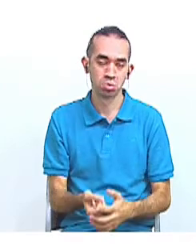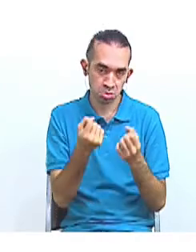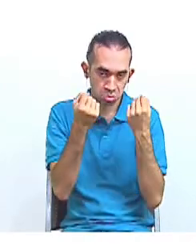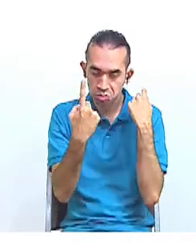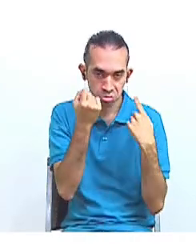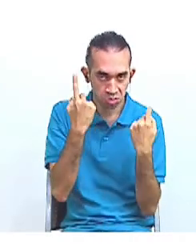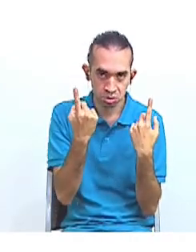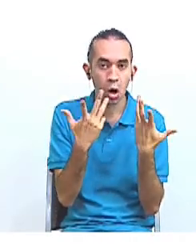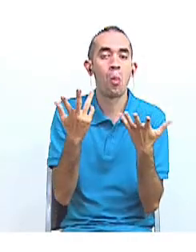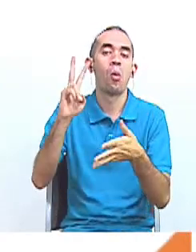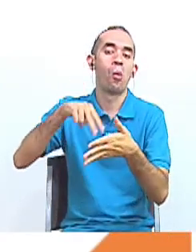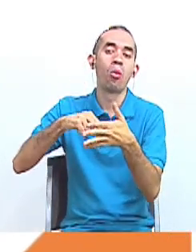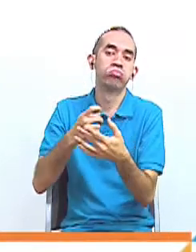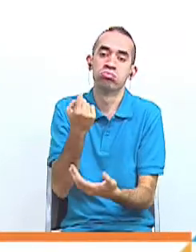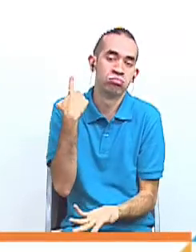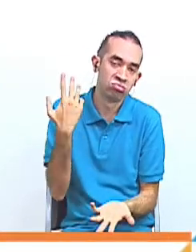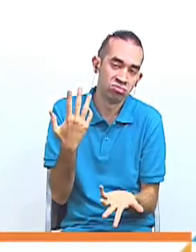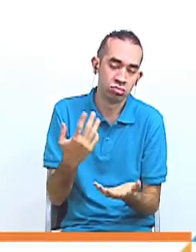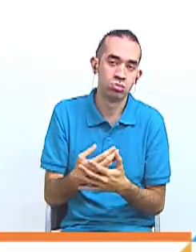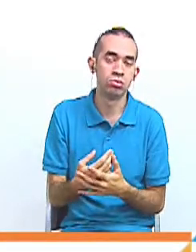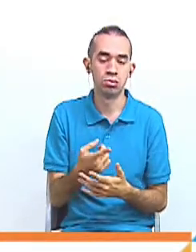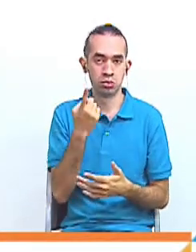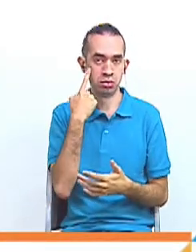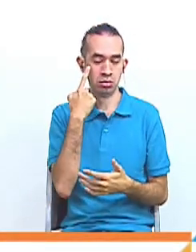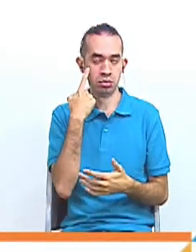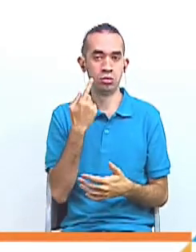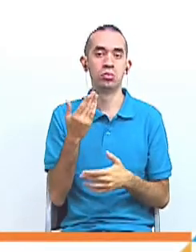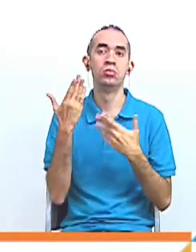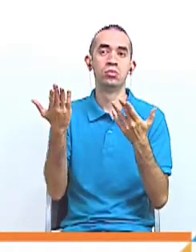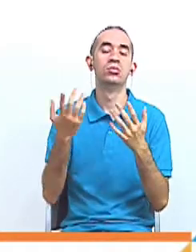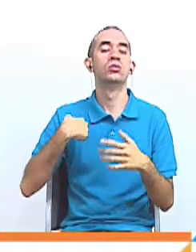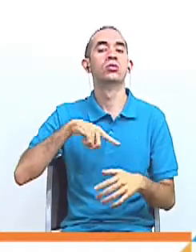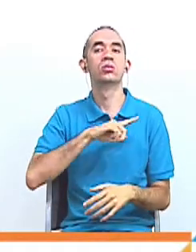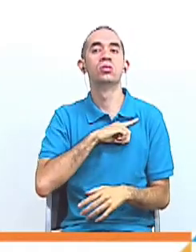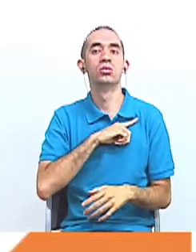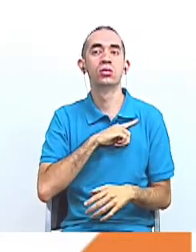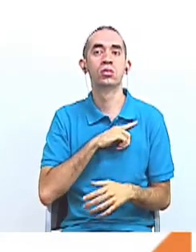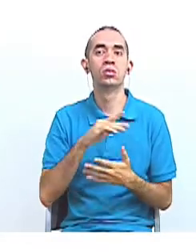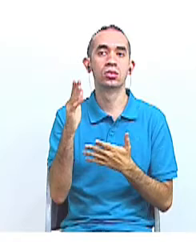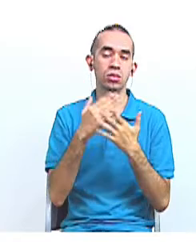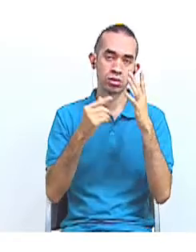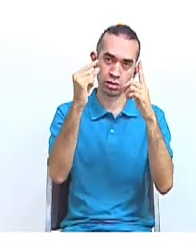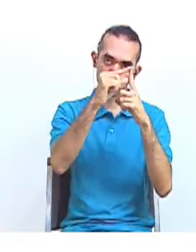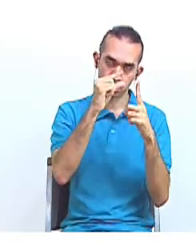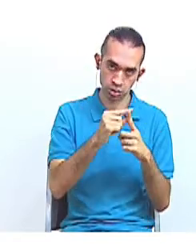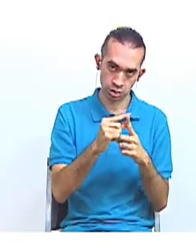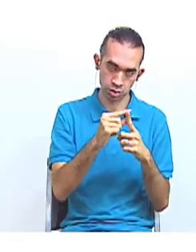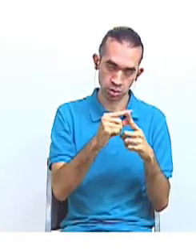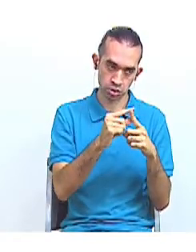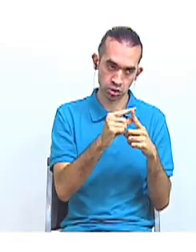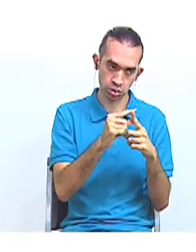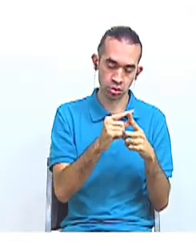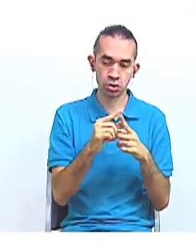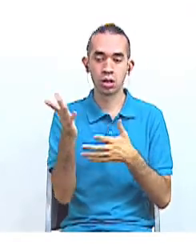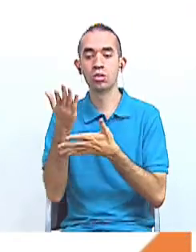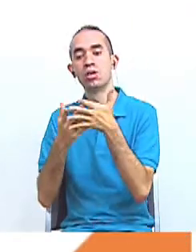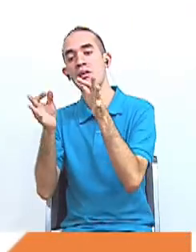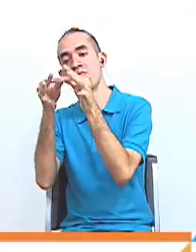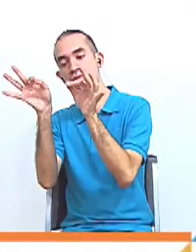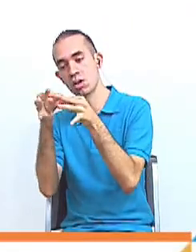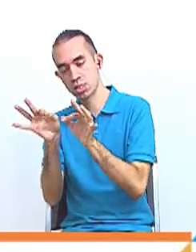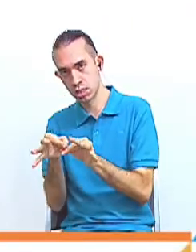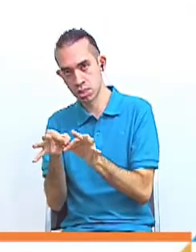reading. So I have an activity for you today. We're going to see some words in a word bank and some statements,